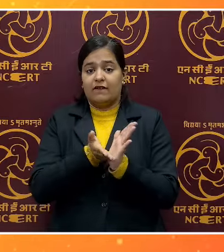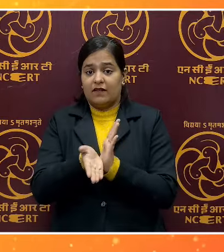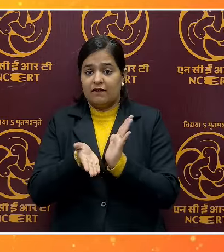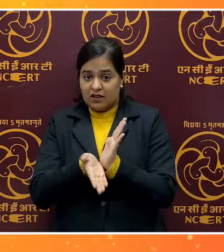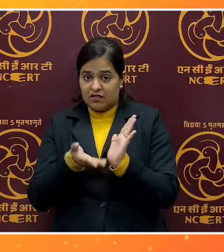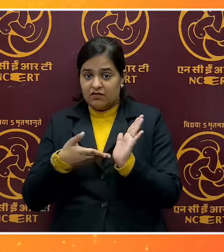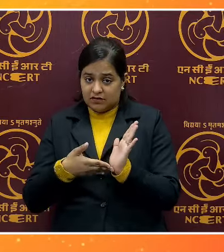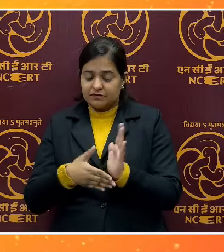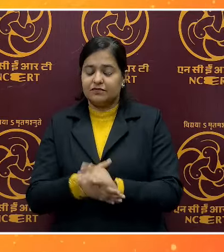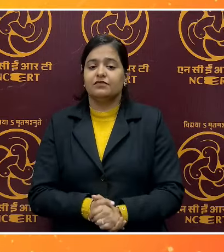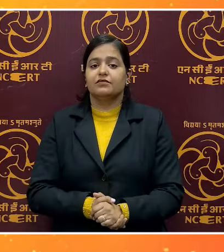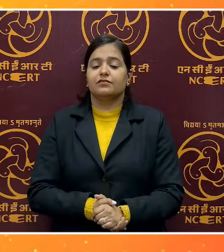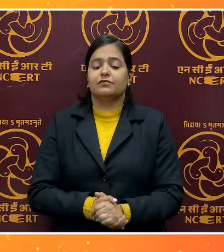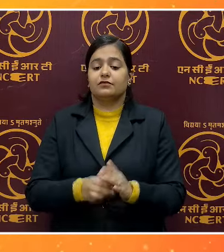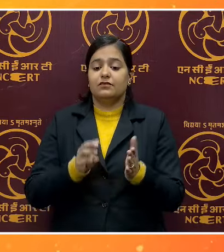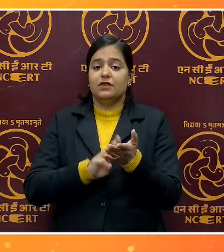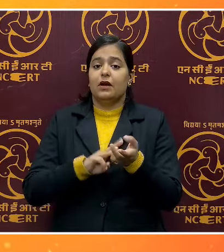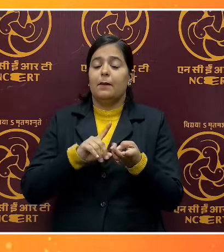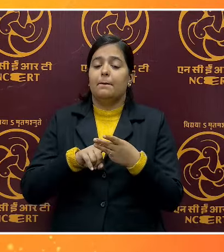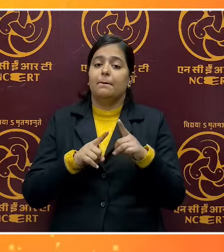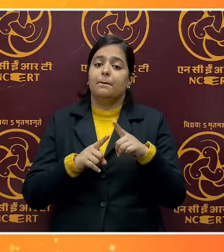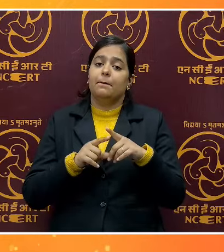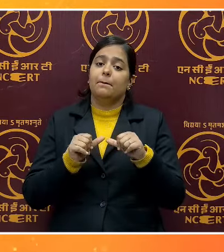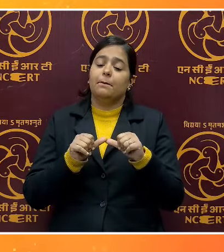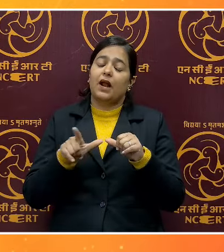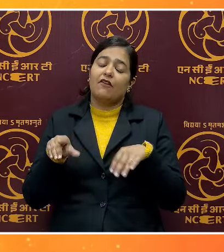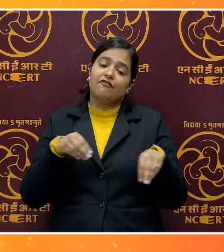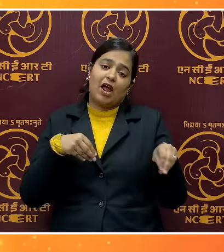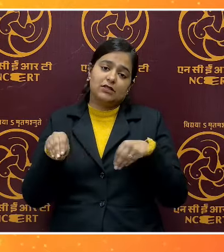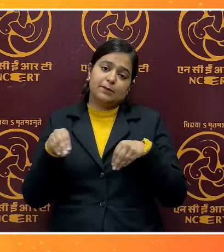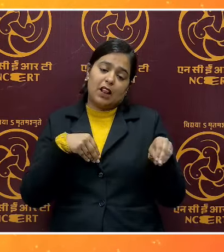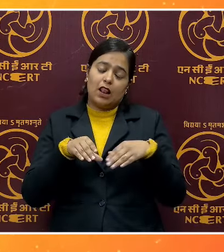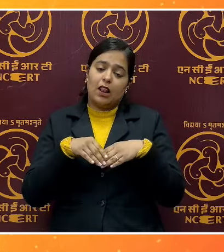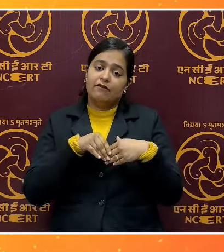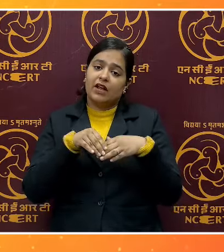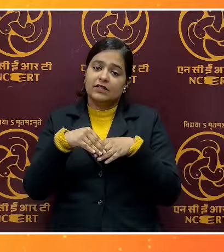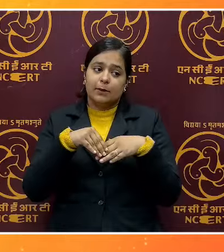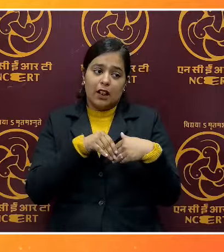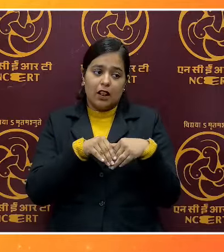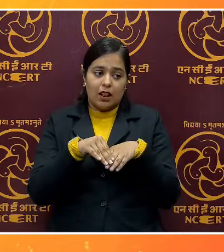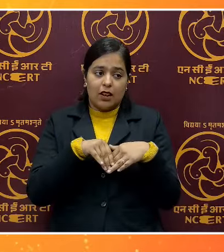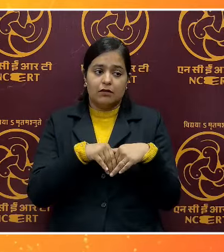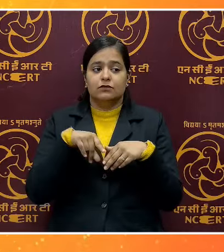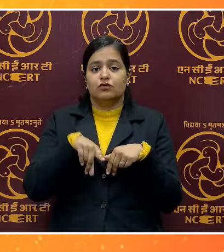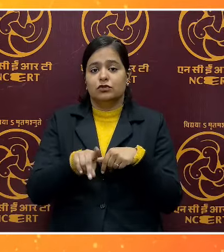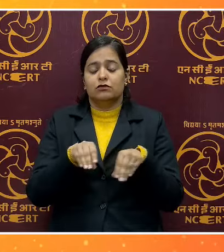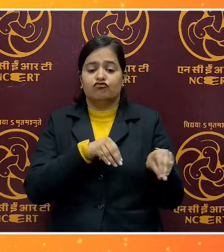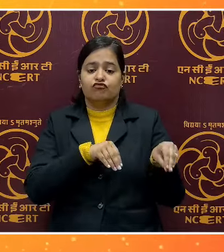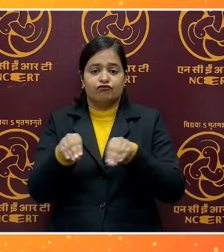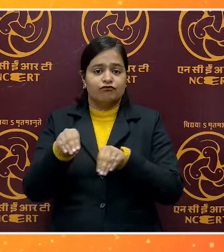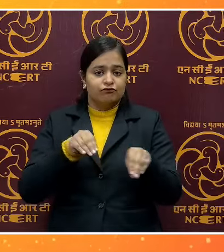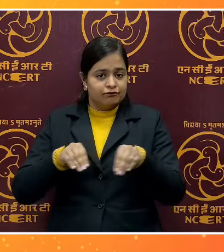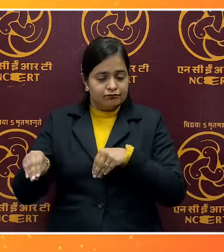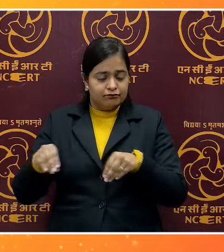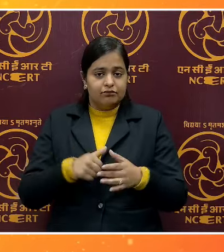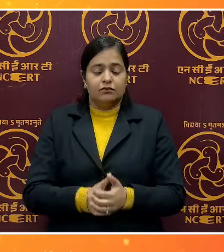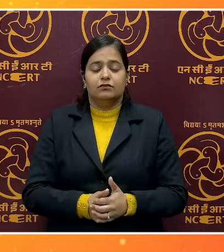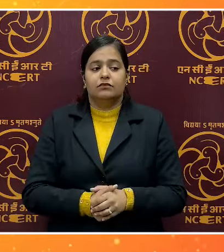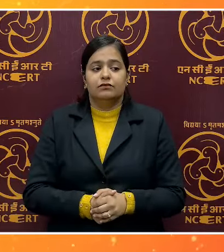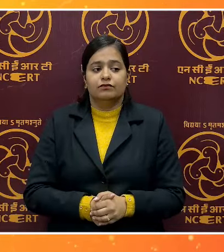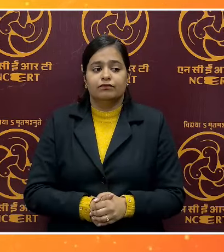ligand, metal will becomes flexible. It can just accommodate and provide the empty